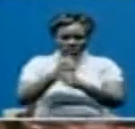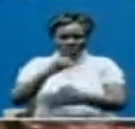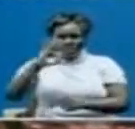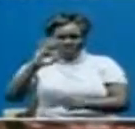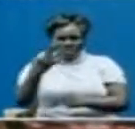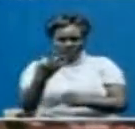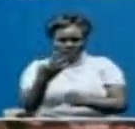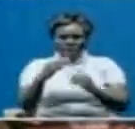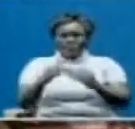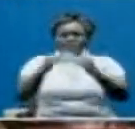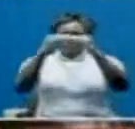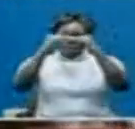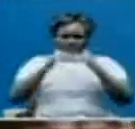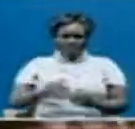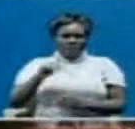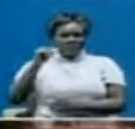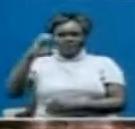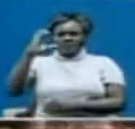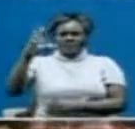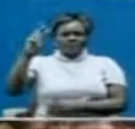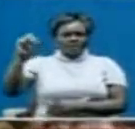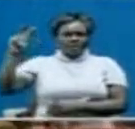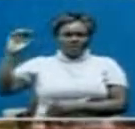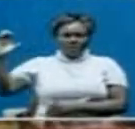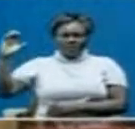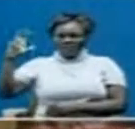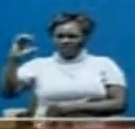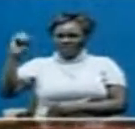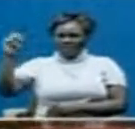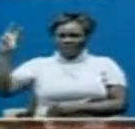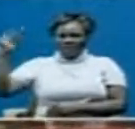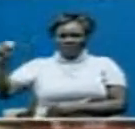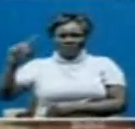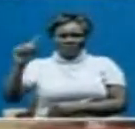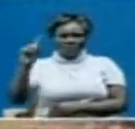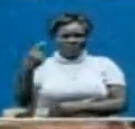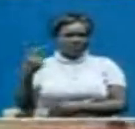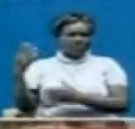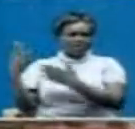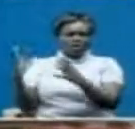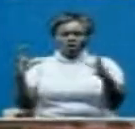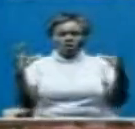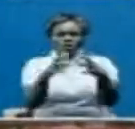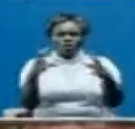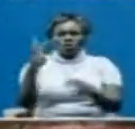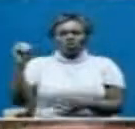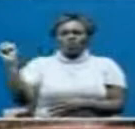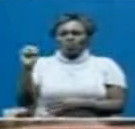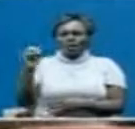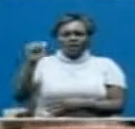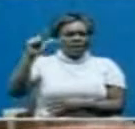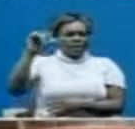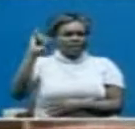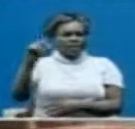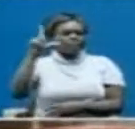enough, at the recent CNN Africa Journalist of the Year Awards, first it was the category known as the Mohamed Amin